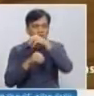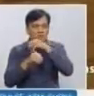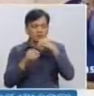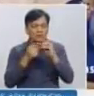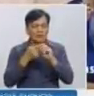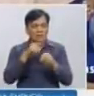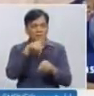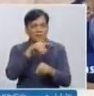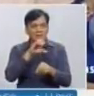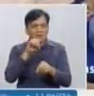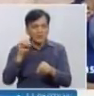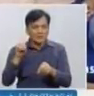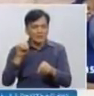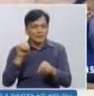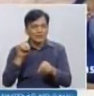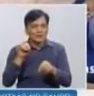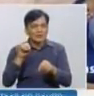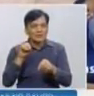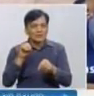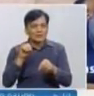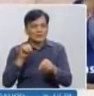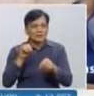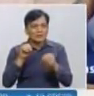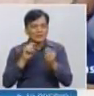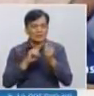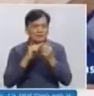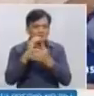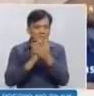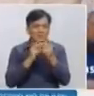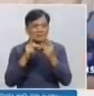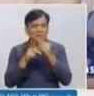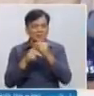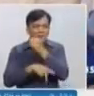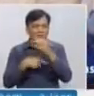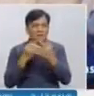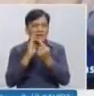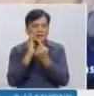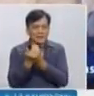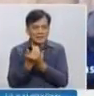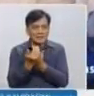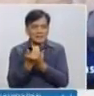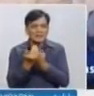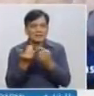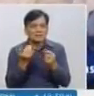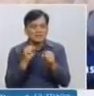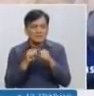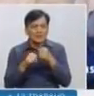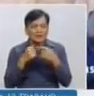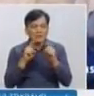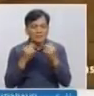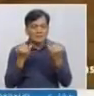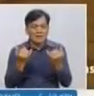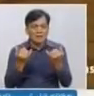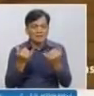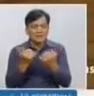Presidential Communications Operations Office in certain far-flung barangays. So as of today,